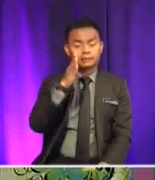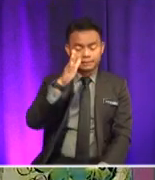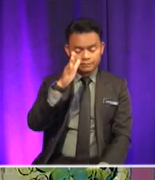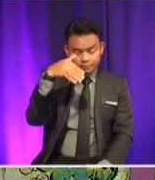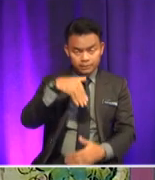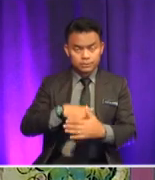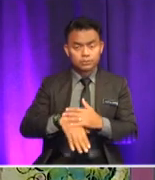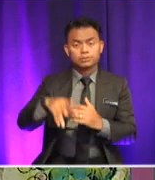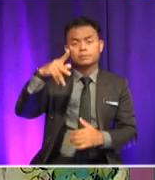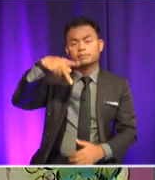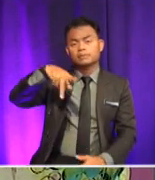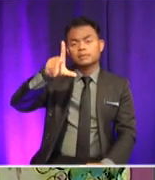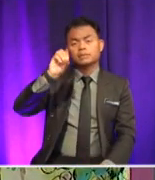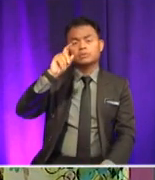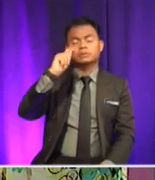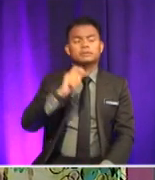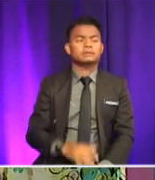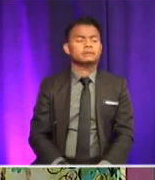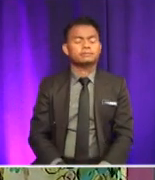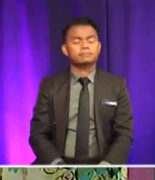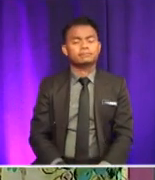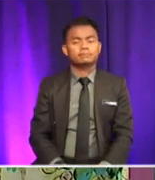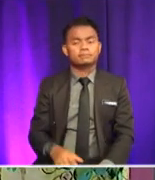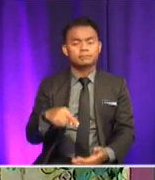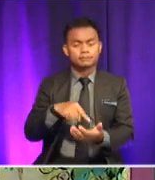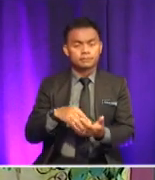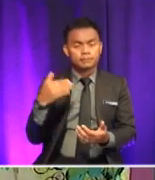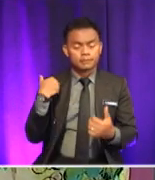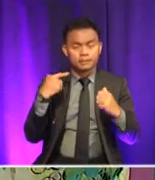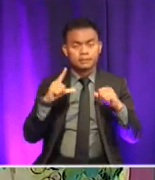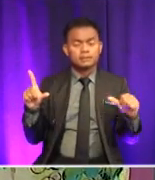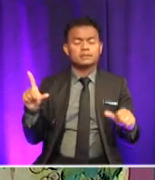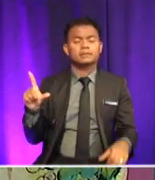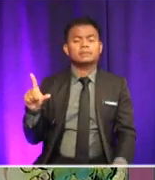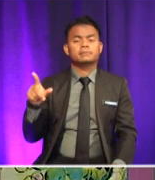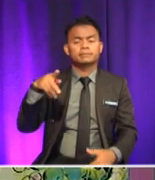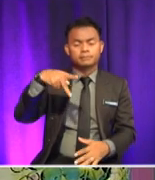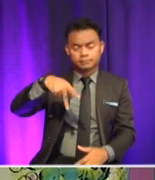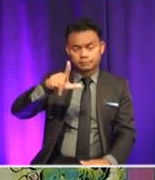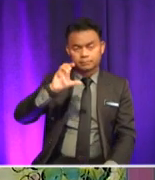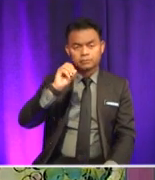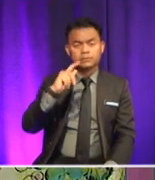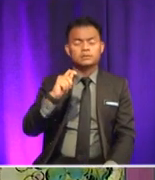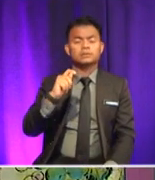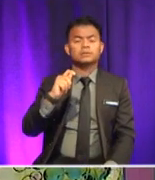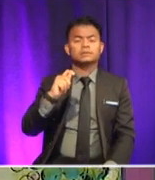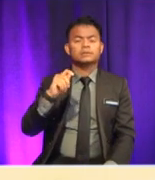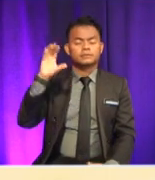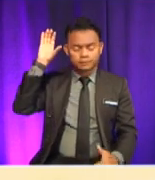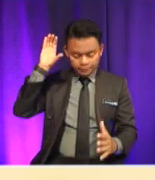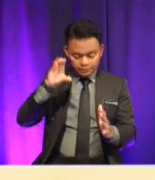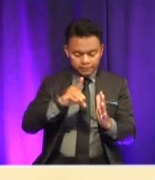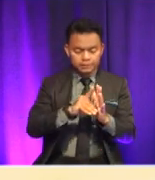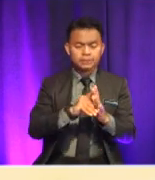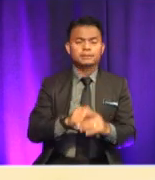All right. Okay. So this is the plot diagram. The plot diagram, as we can see, there's the beginning, the